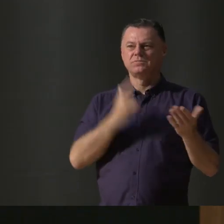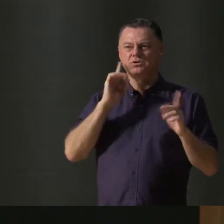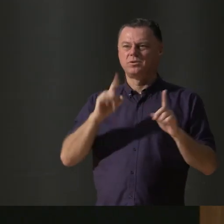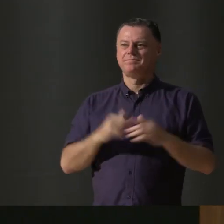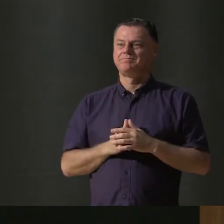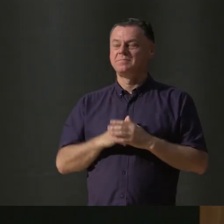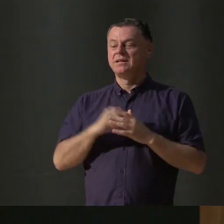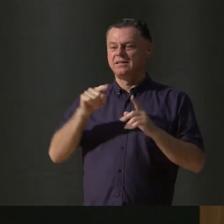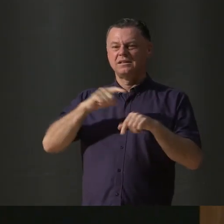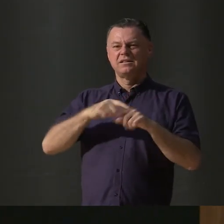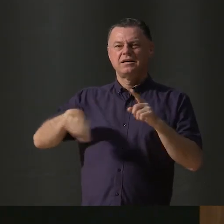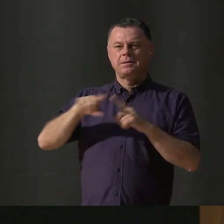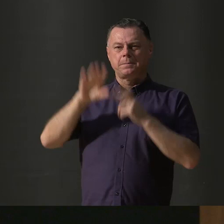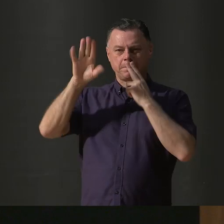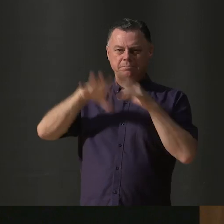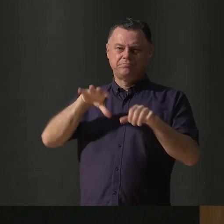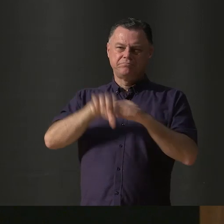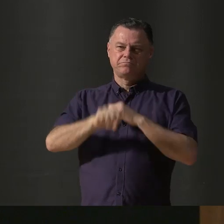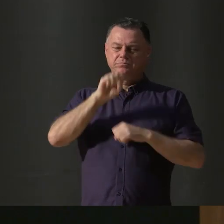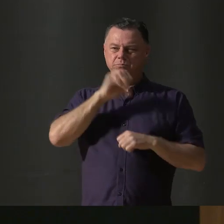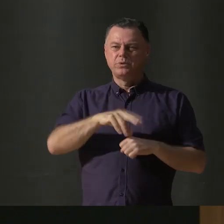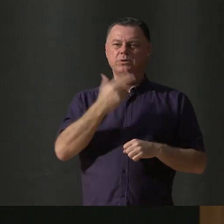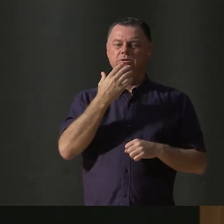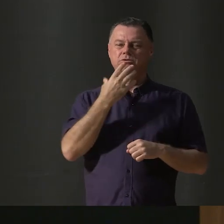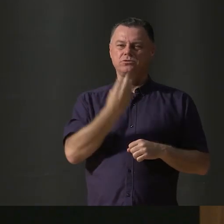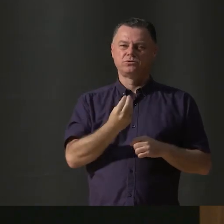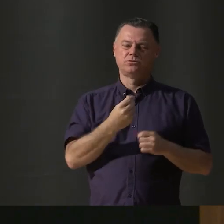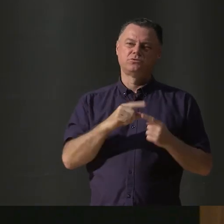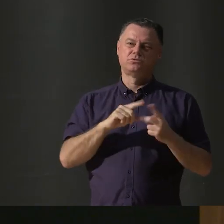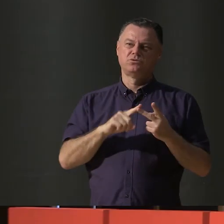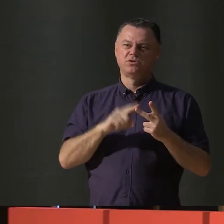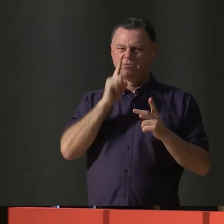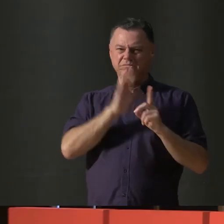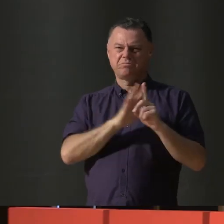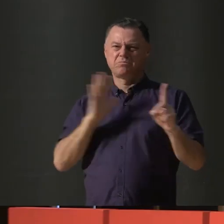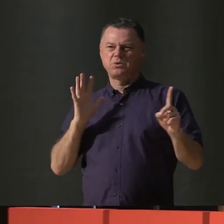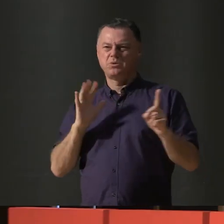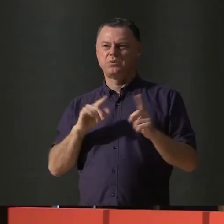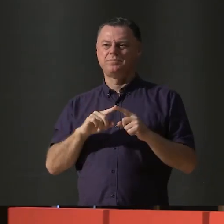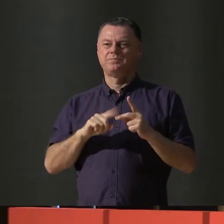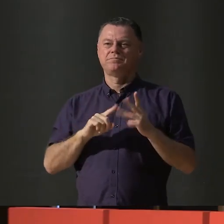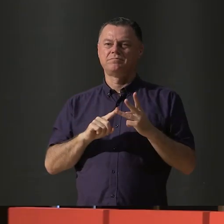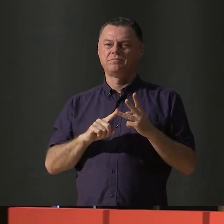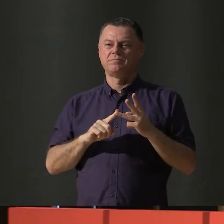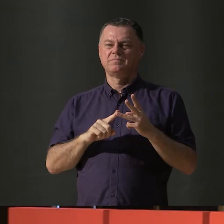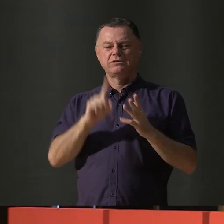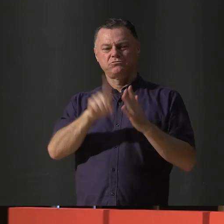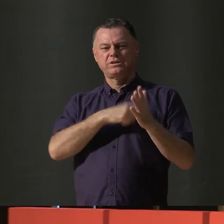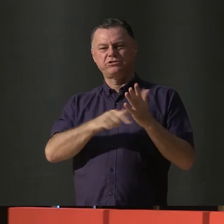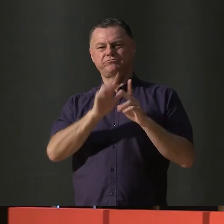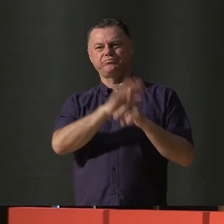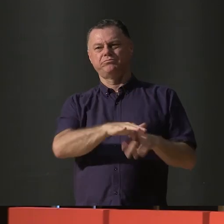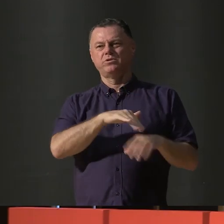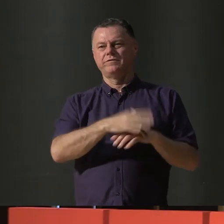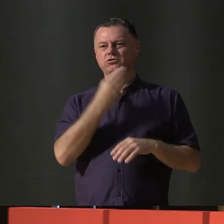of anti-Semitism, prejudice, and discrimination. Museums play a central way